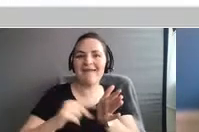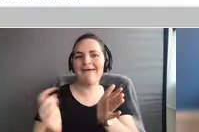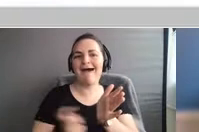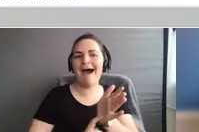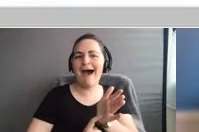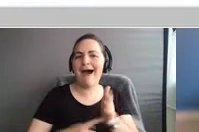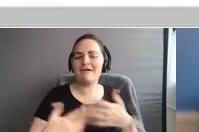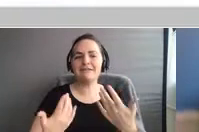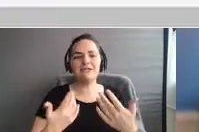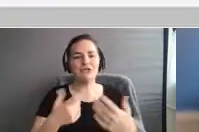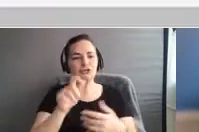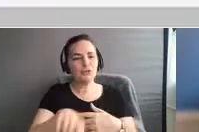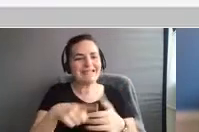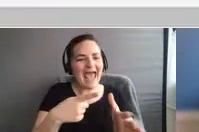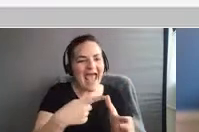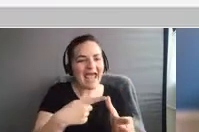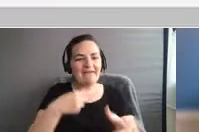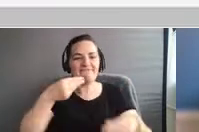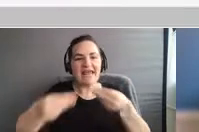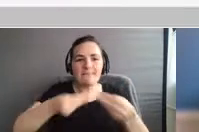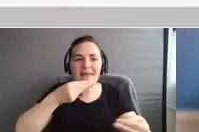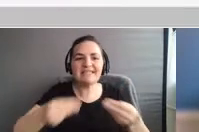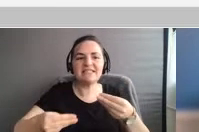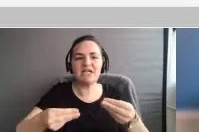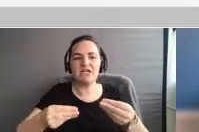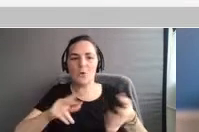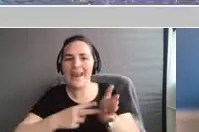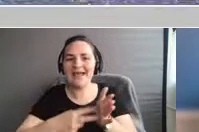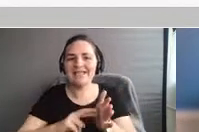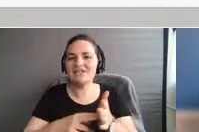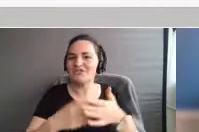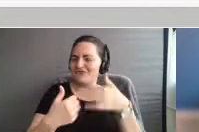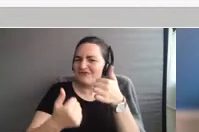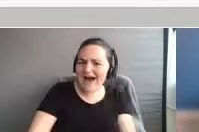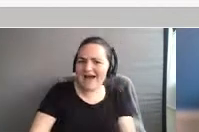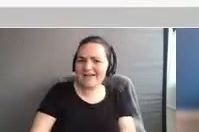Student A, flexibility and organisation. Brilliant.